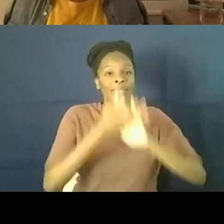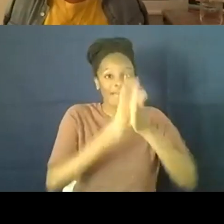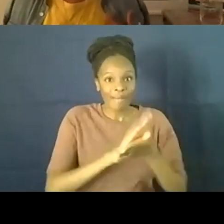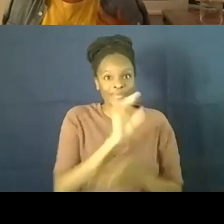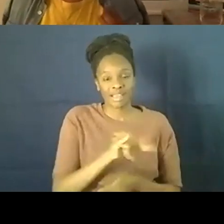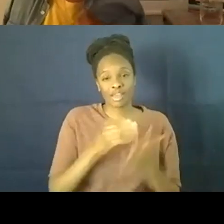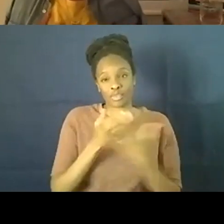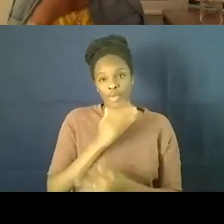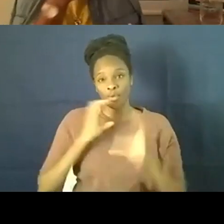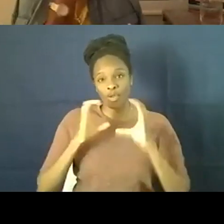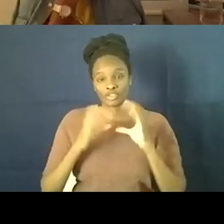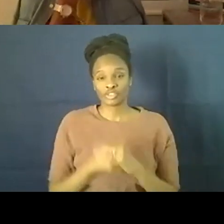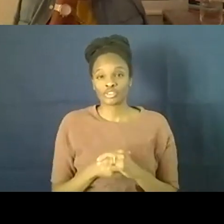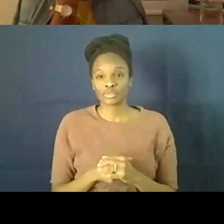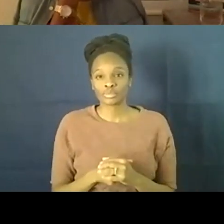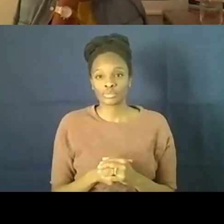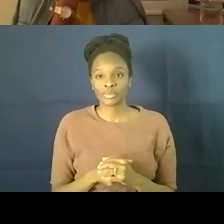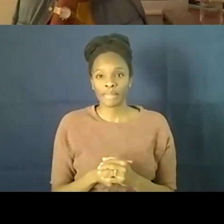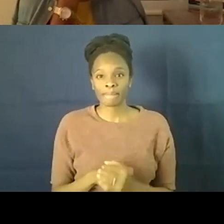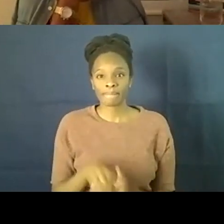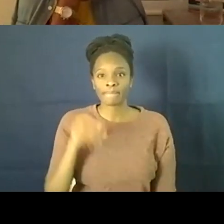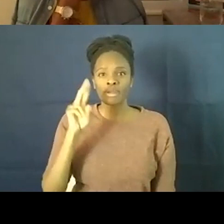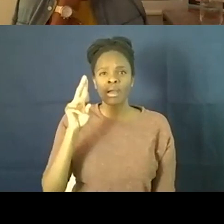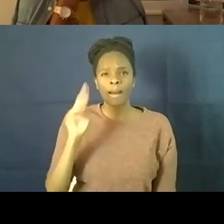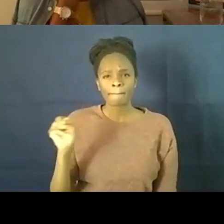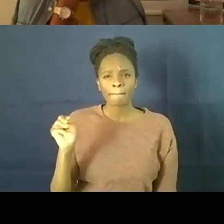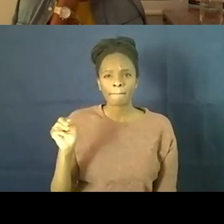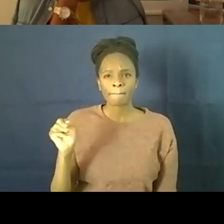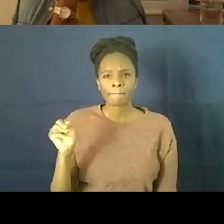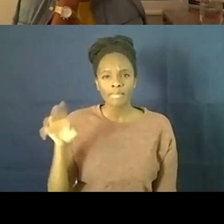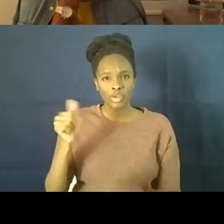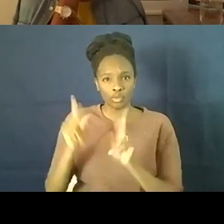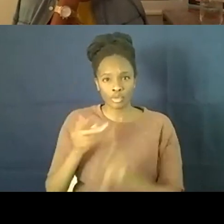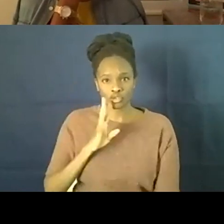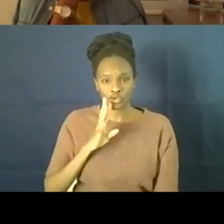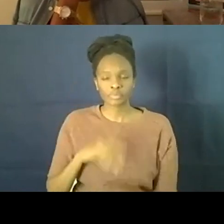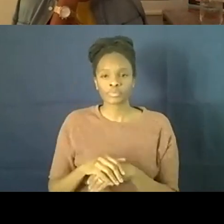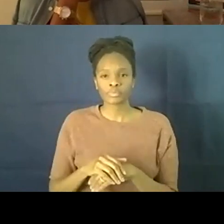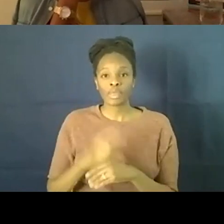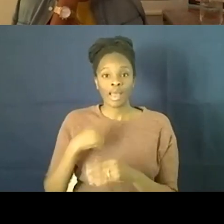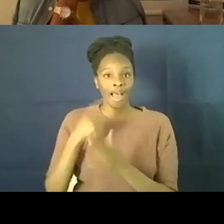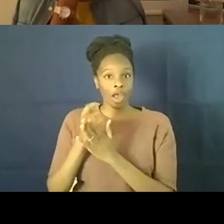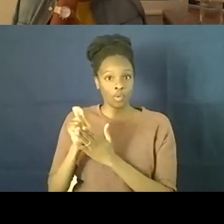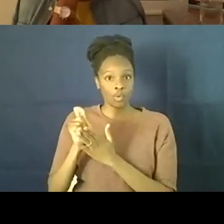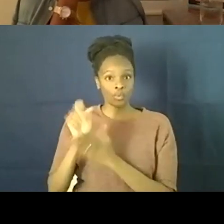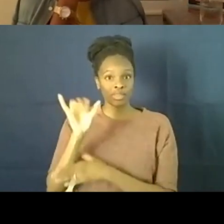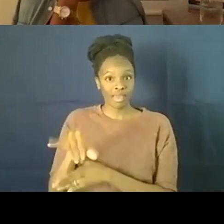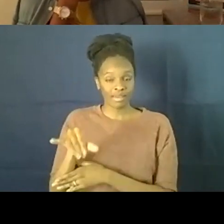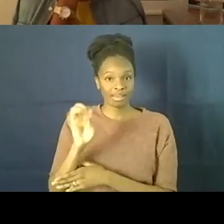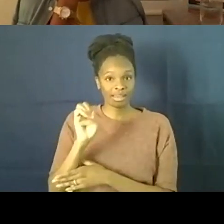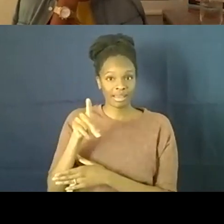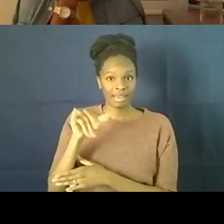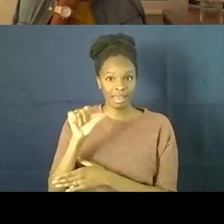Well, I think, I wrote that episode, and the